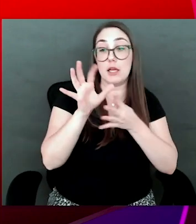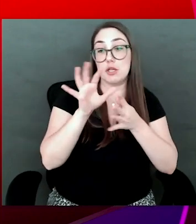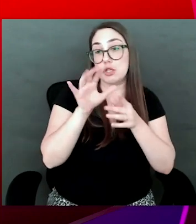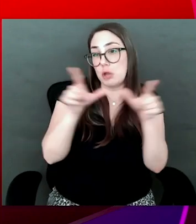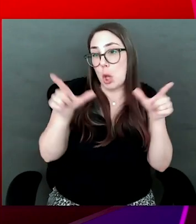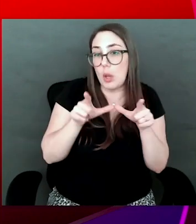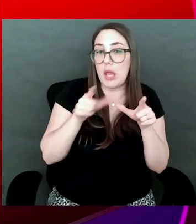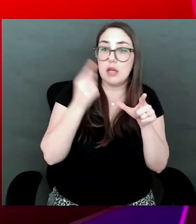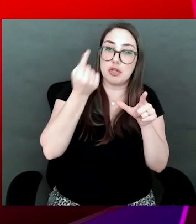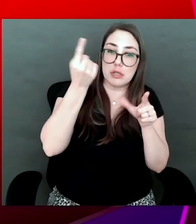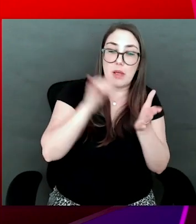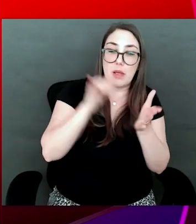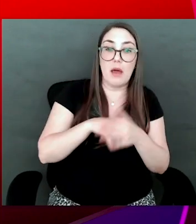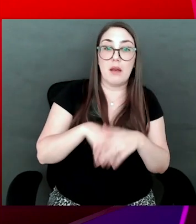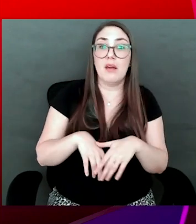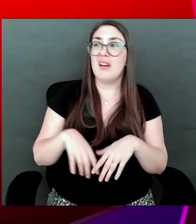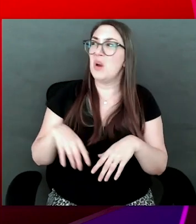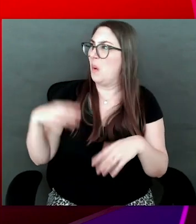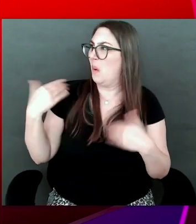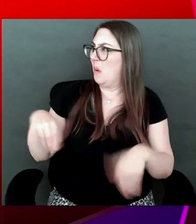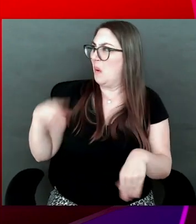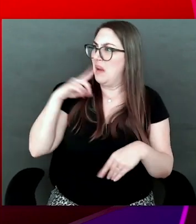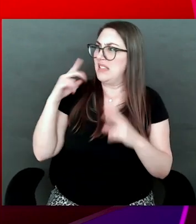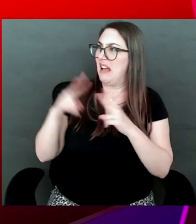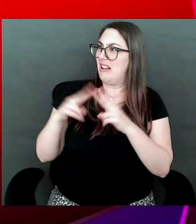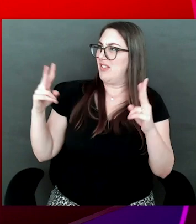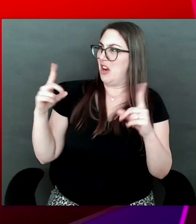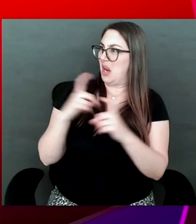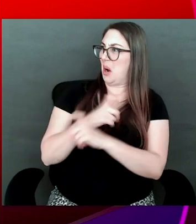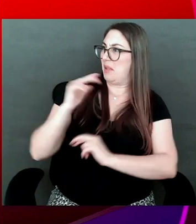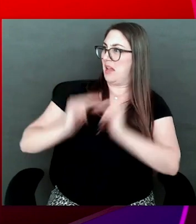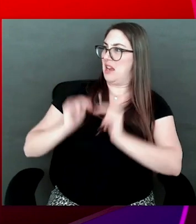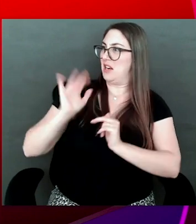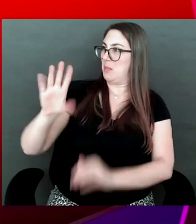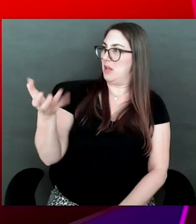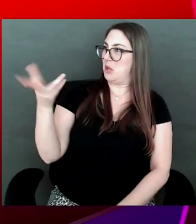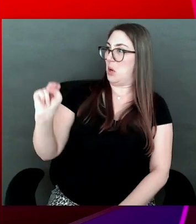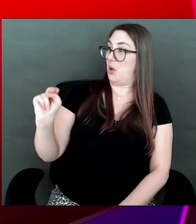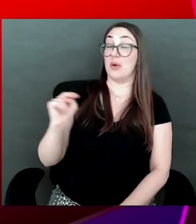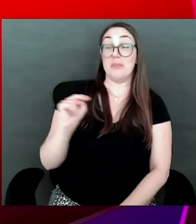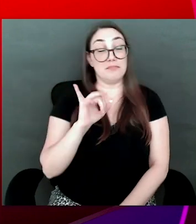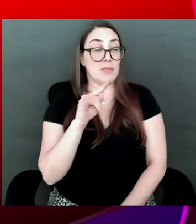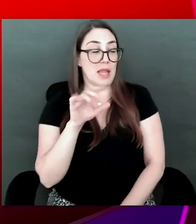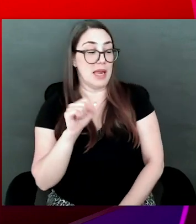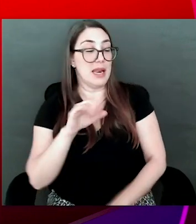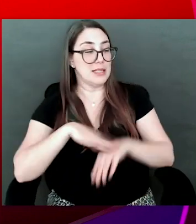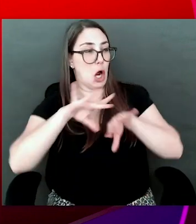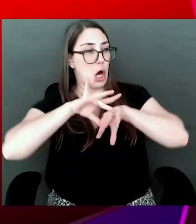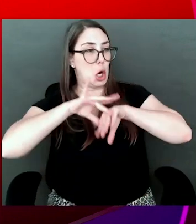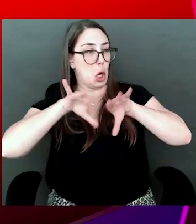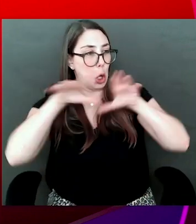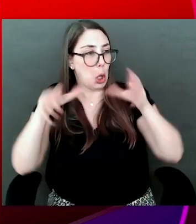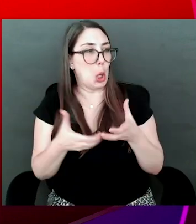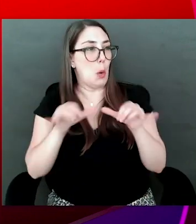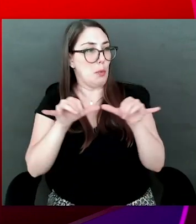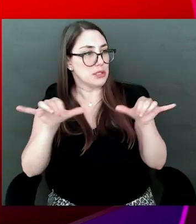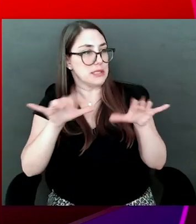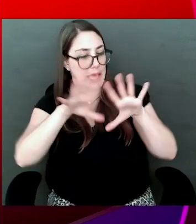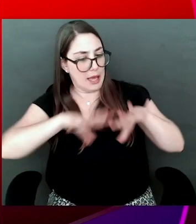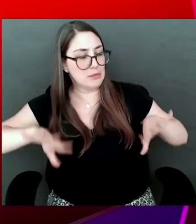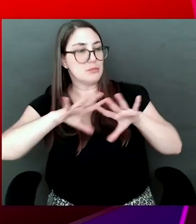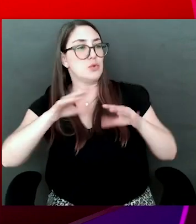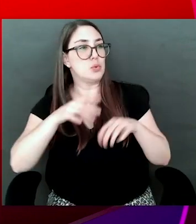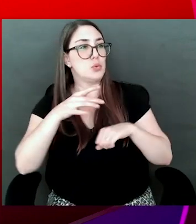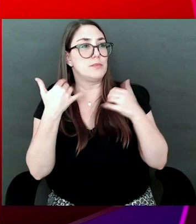built in. Sounds very complicated to build on your own. It is, especially on the global scale right. and hosting in multiple regions and locations.